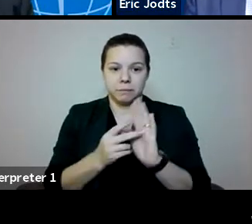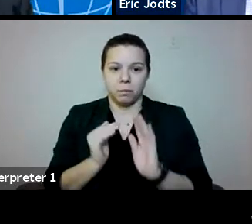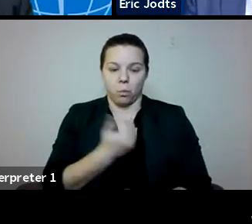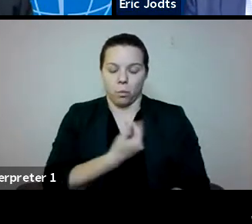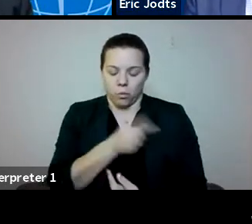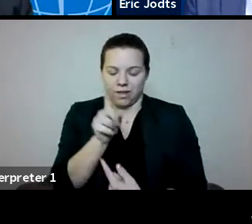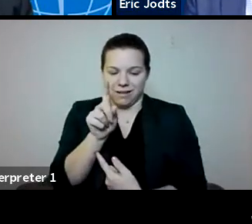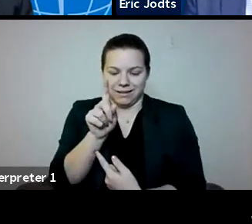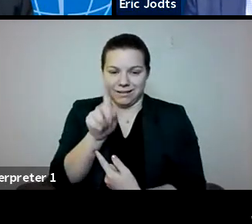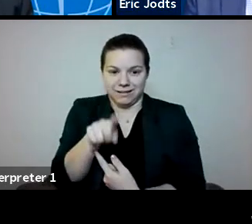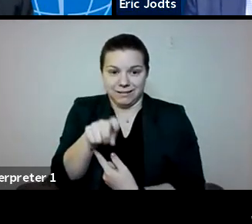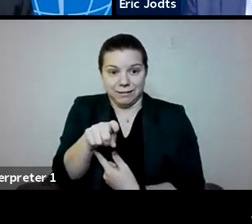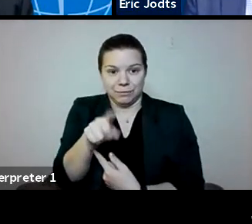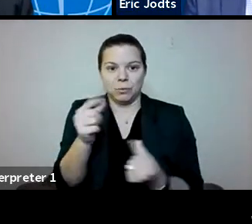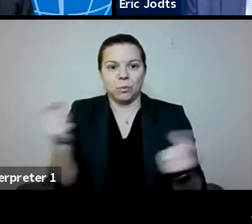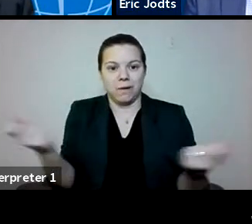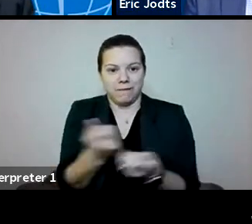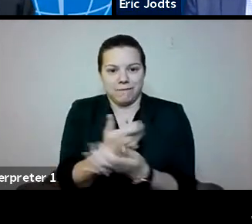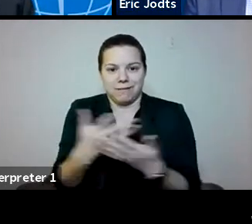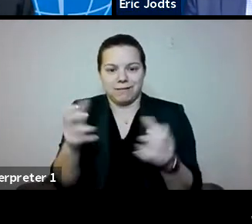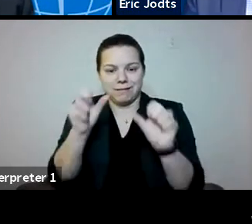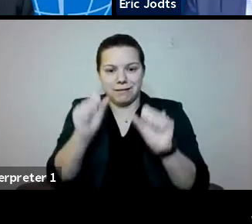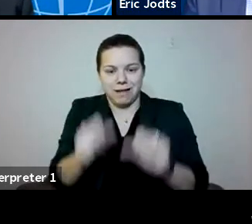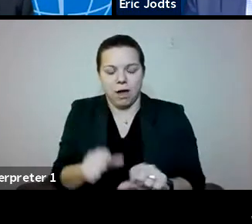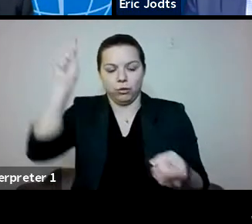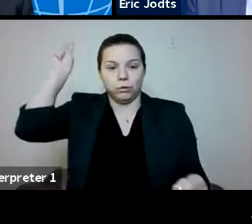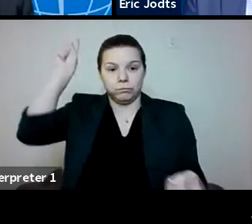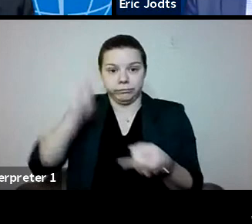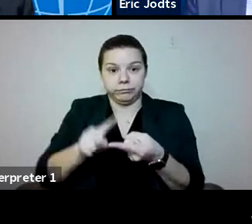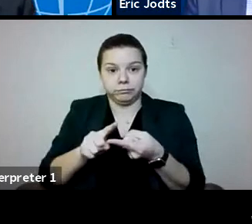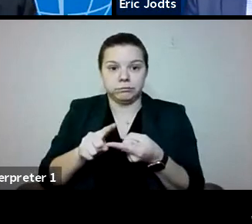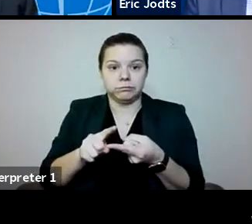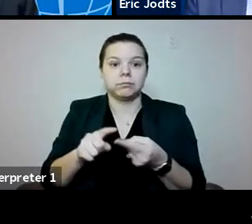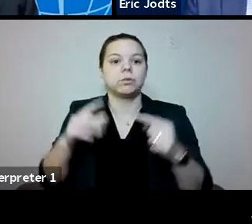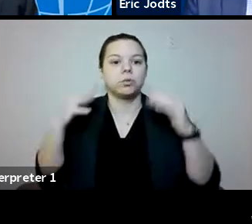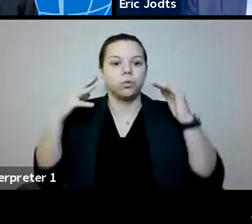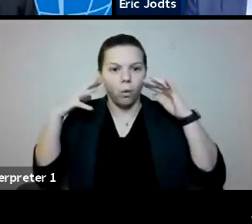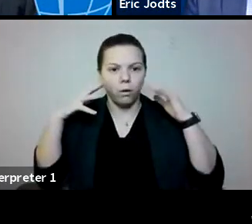to do everything we can to reduce noise.